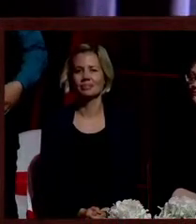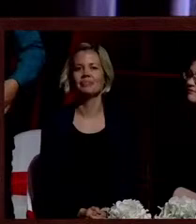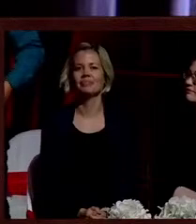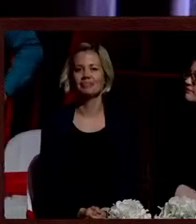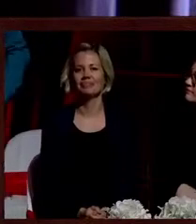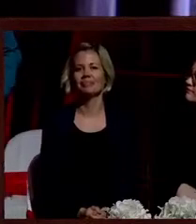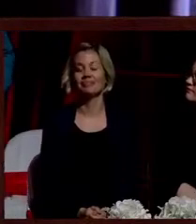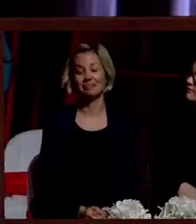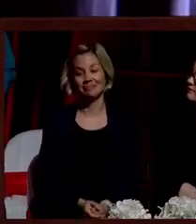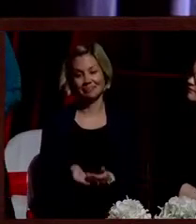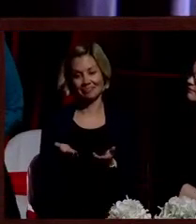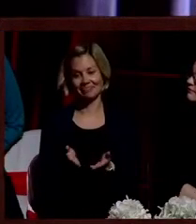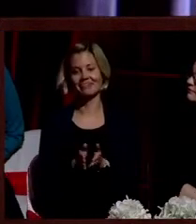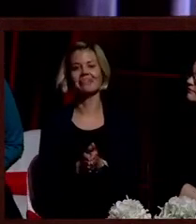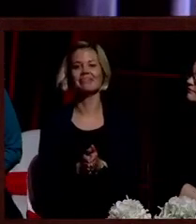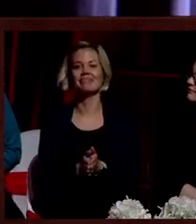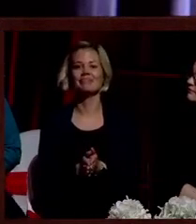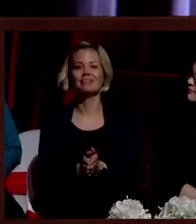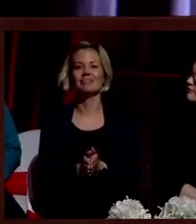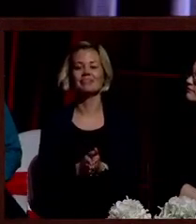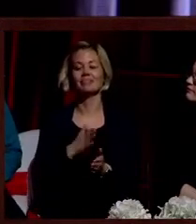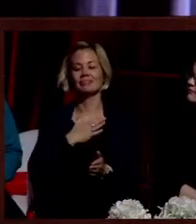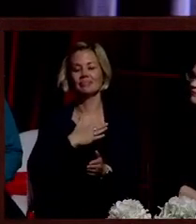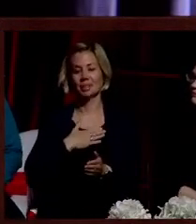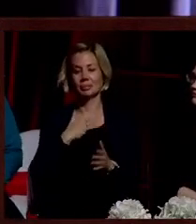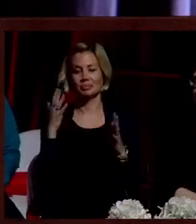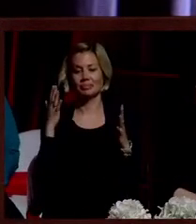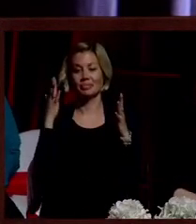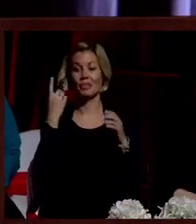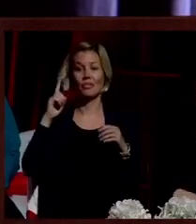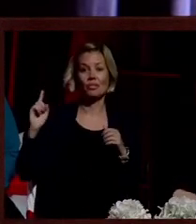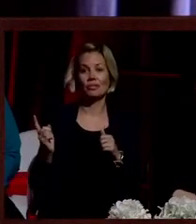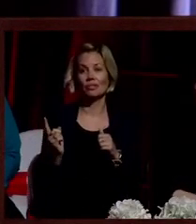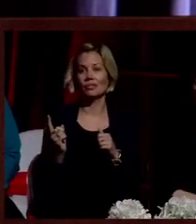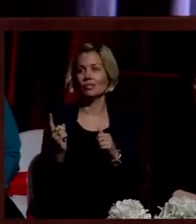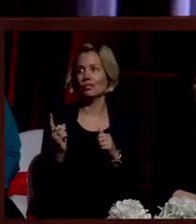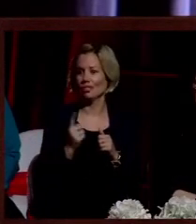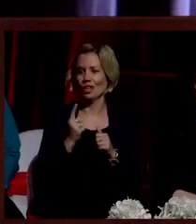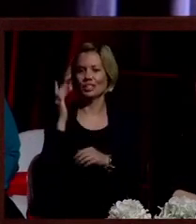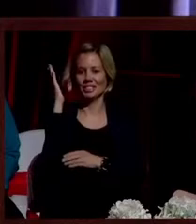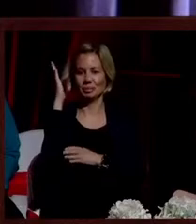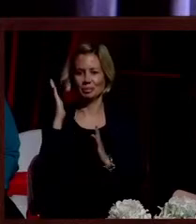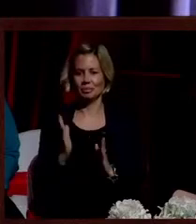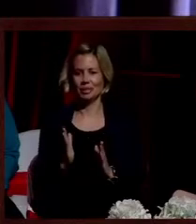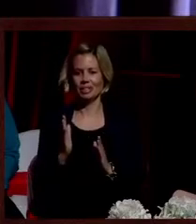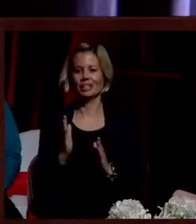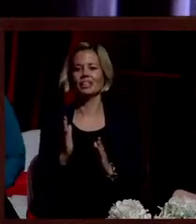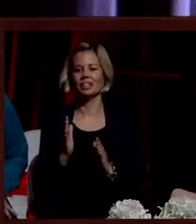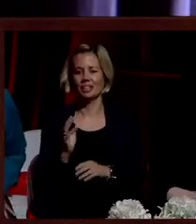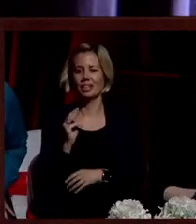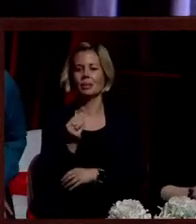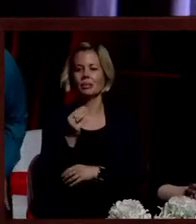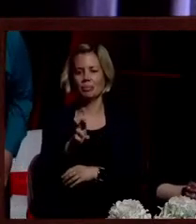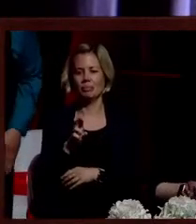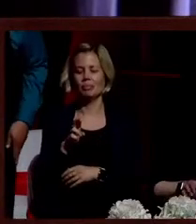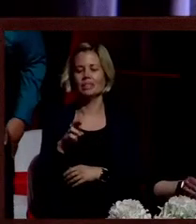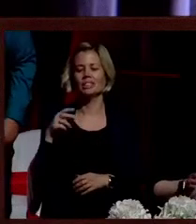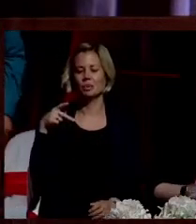And on that note, please put your hands together for our first speaker, Mr. Griffin Peralta, English